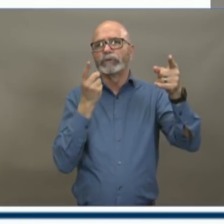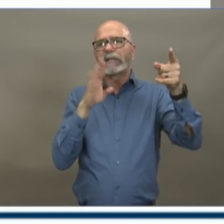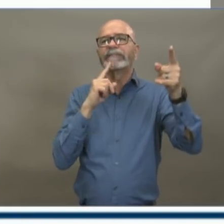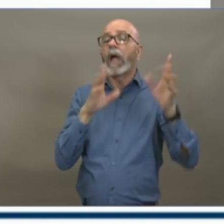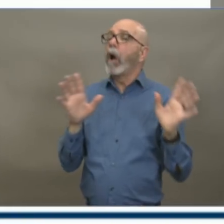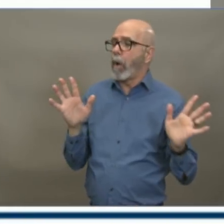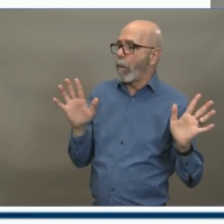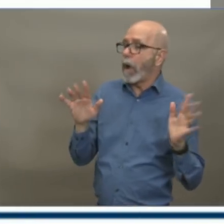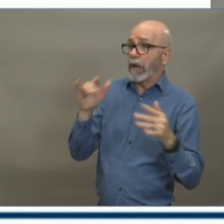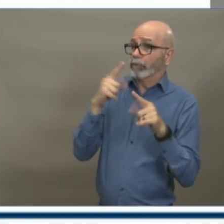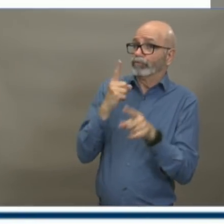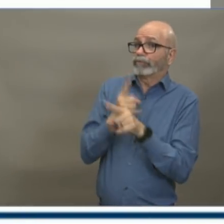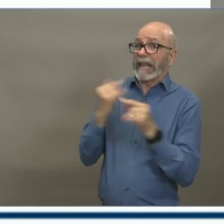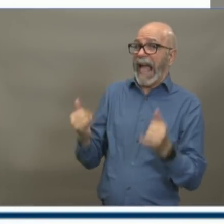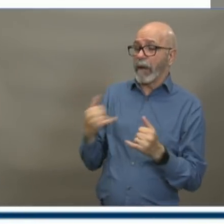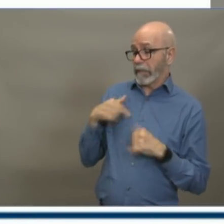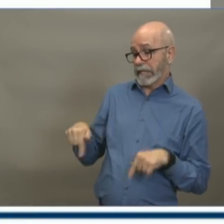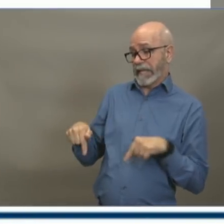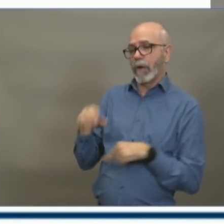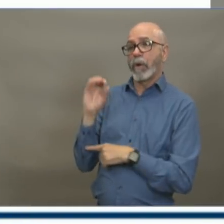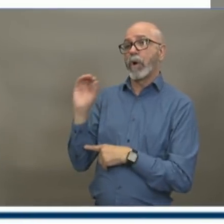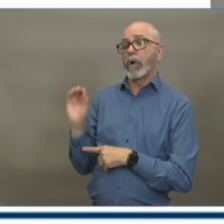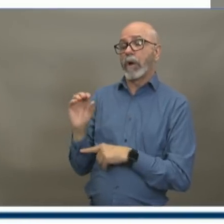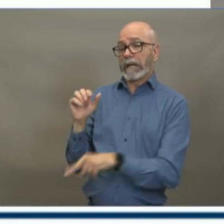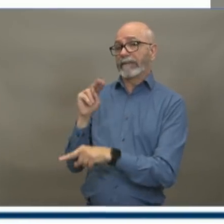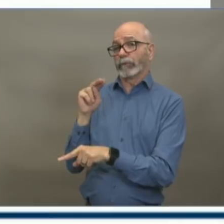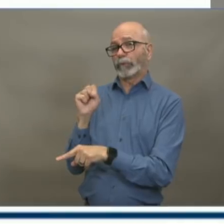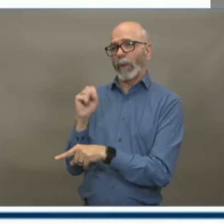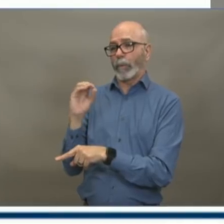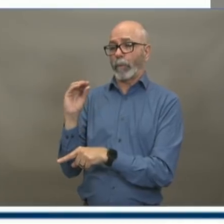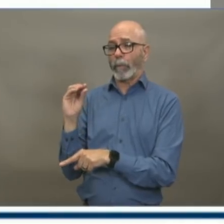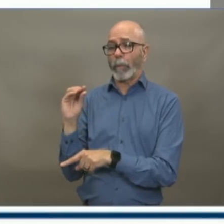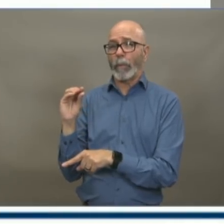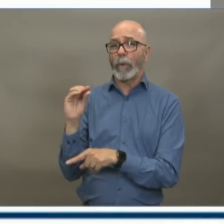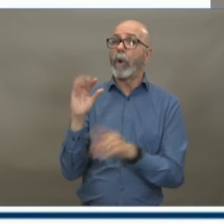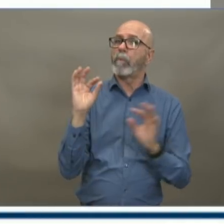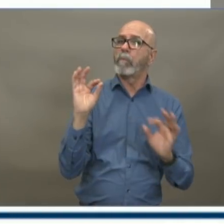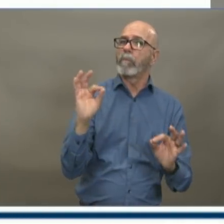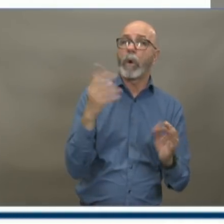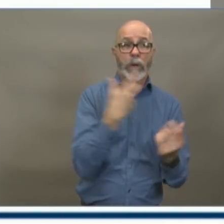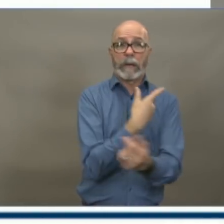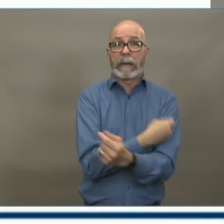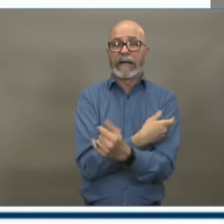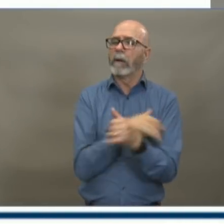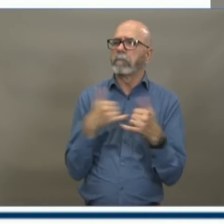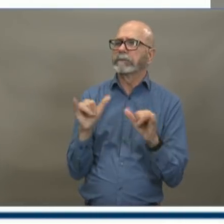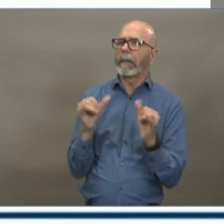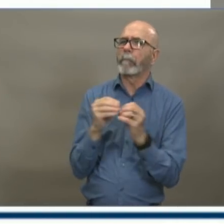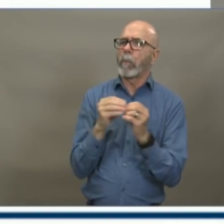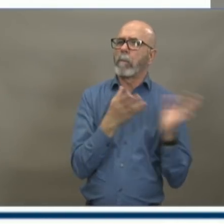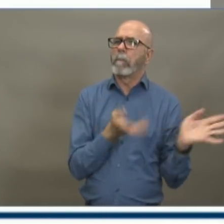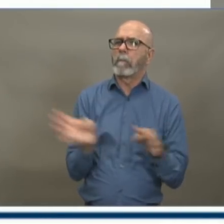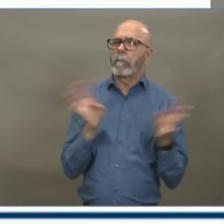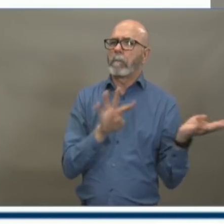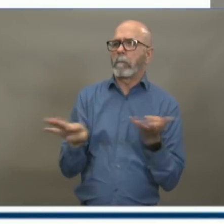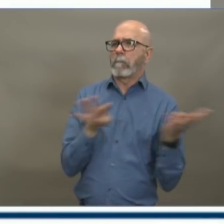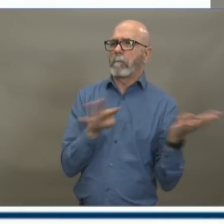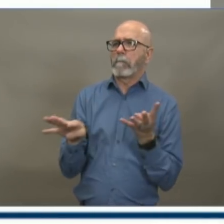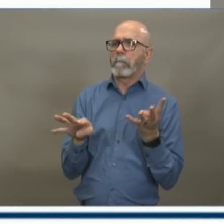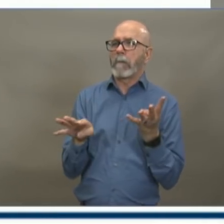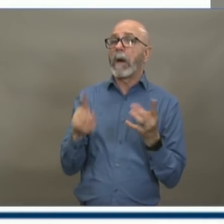the CCMH has been our statement was you could extend, but only a limited extension up to 42 days, rather from